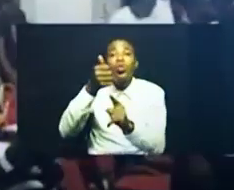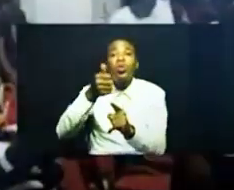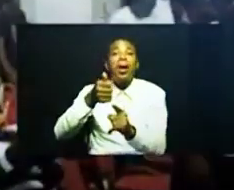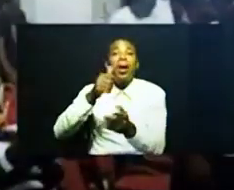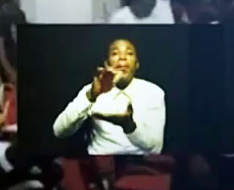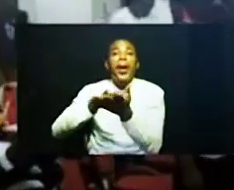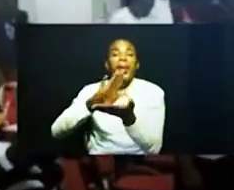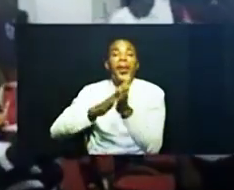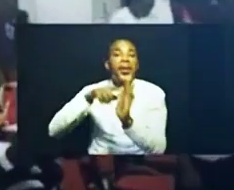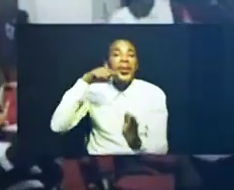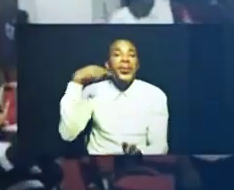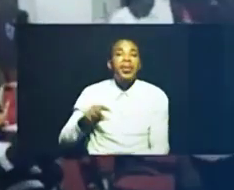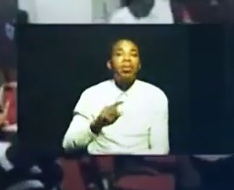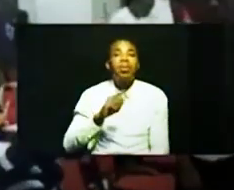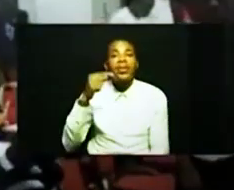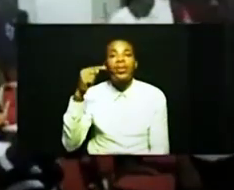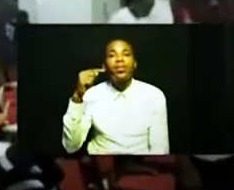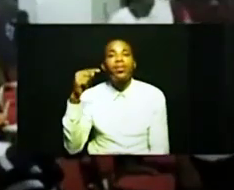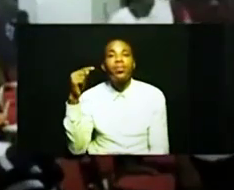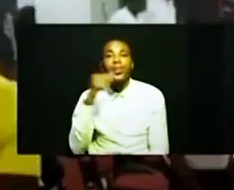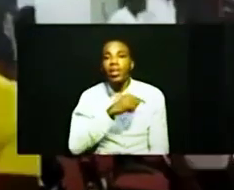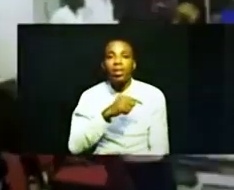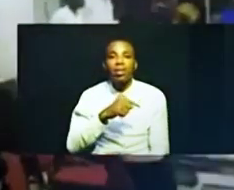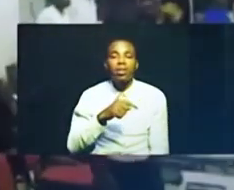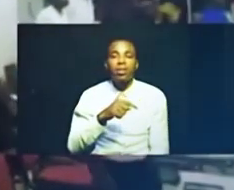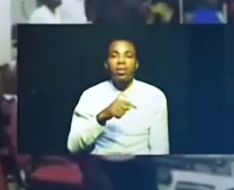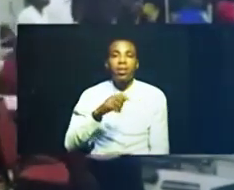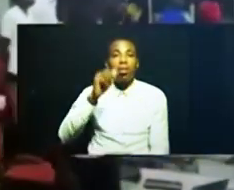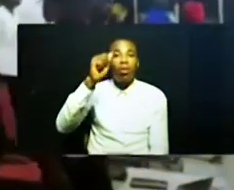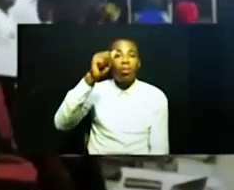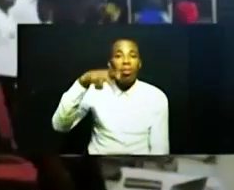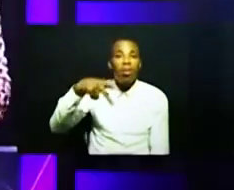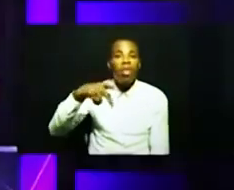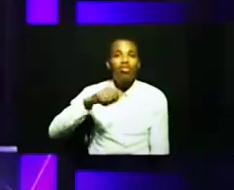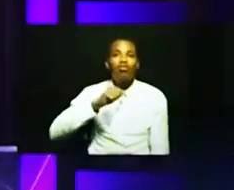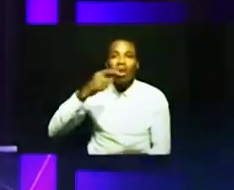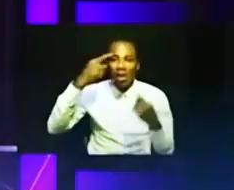all. Good marriages do not come to